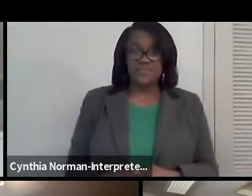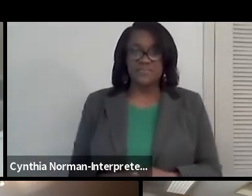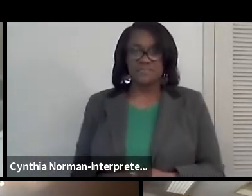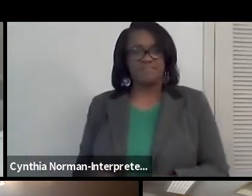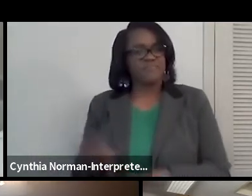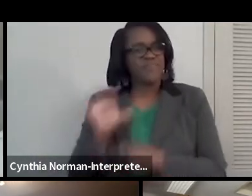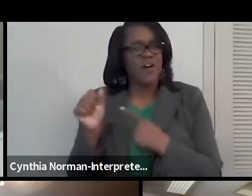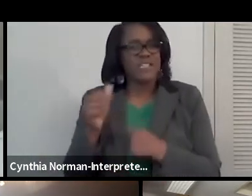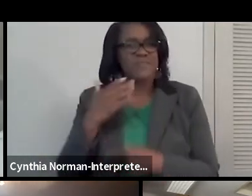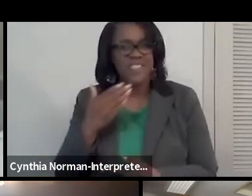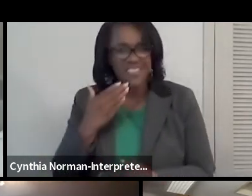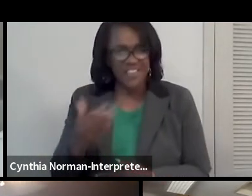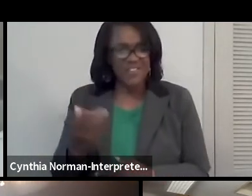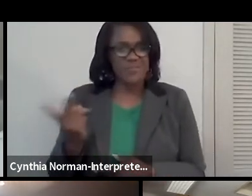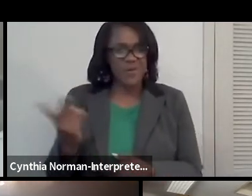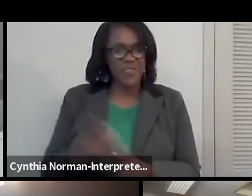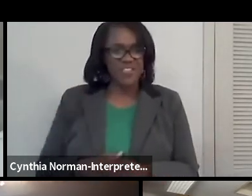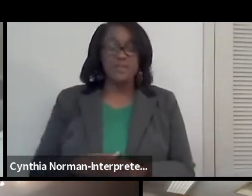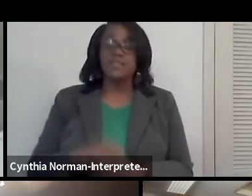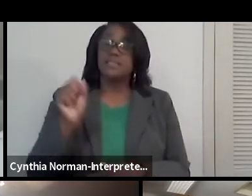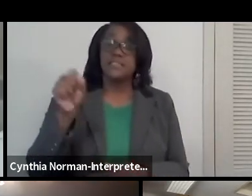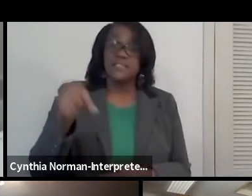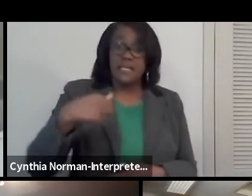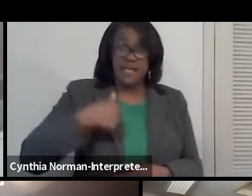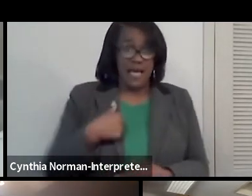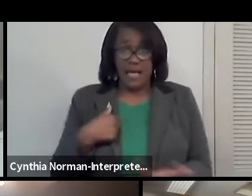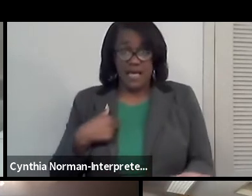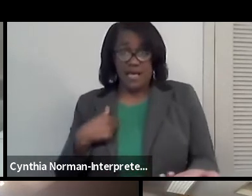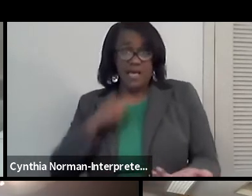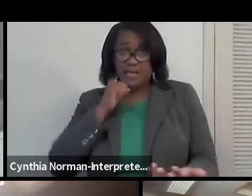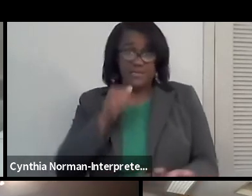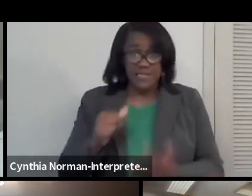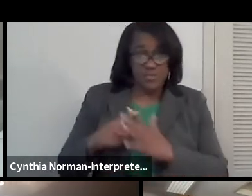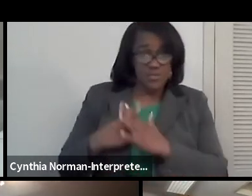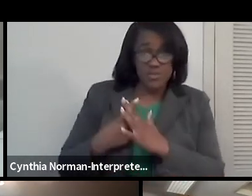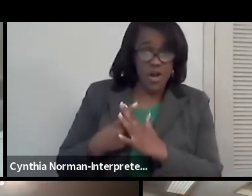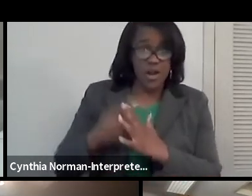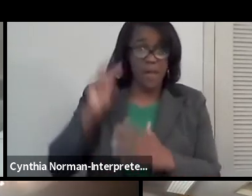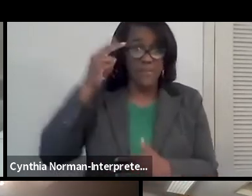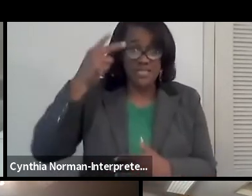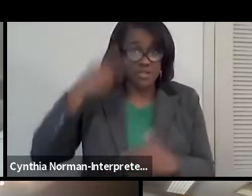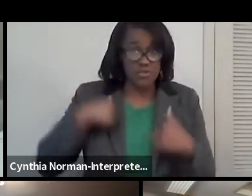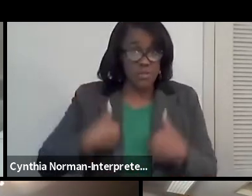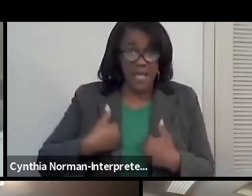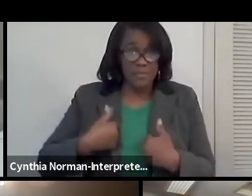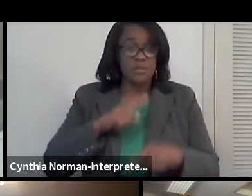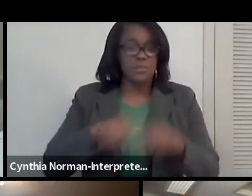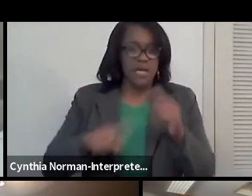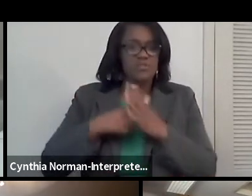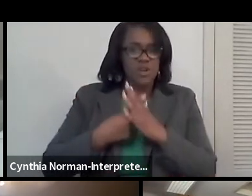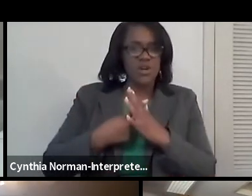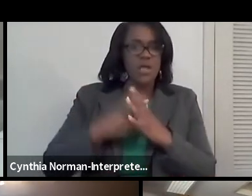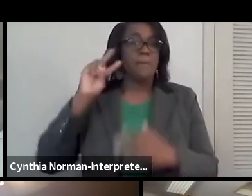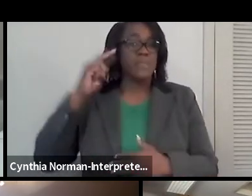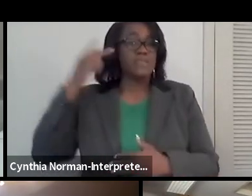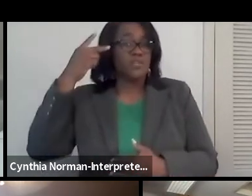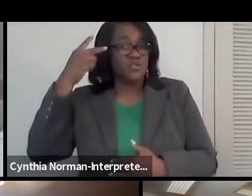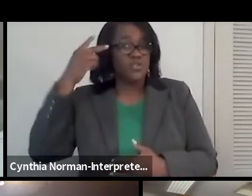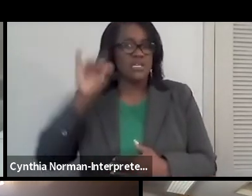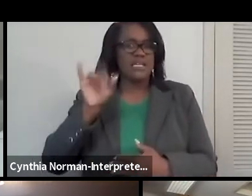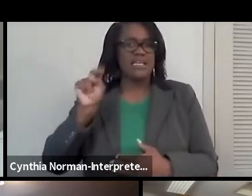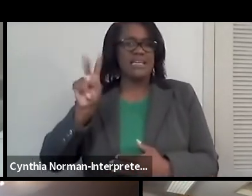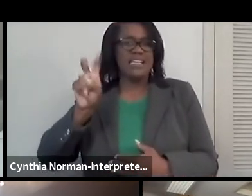Awesome. Thanks, Christine and Jen. So yeah, I didn't start on misunderstood mammals, but actually started on misunderstood inverts.